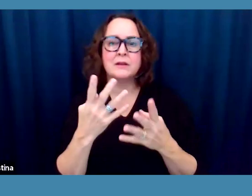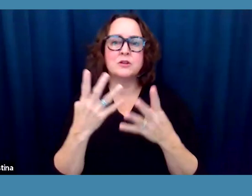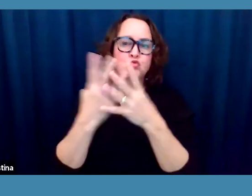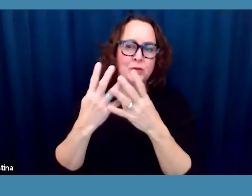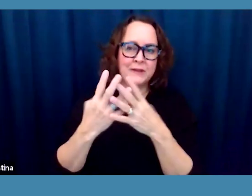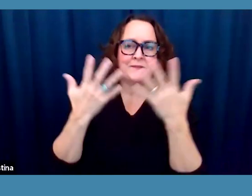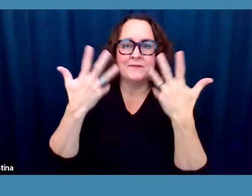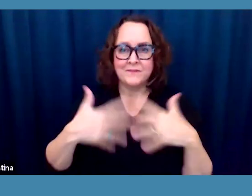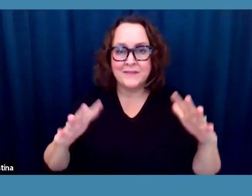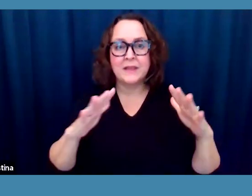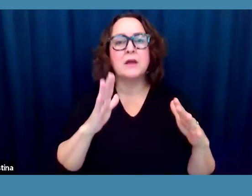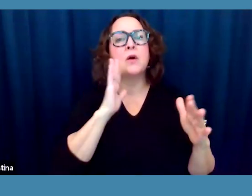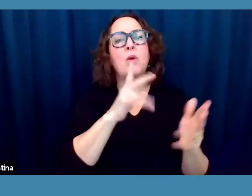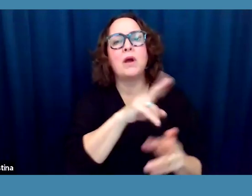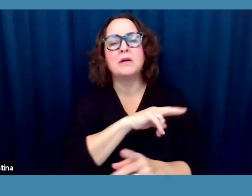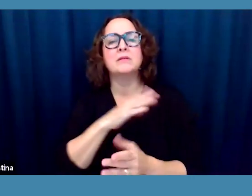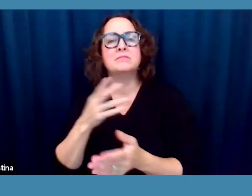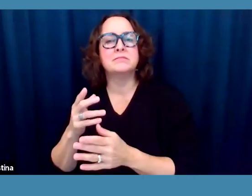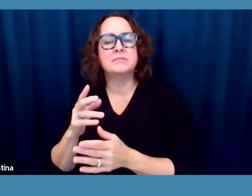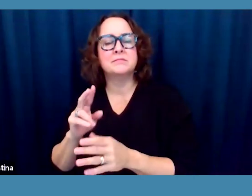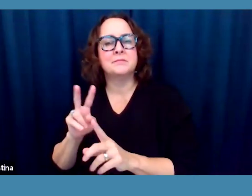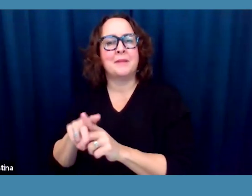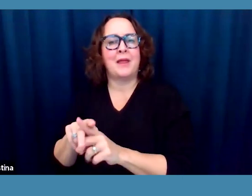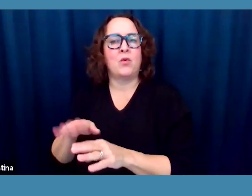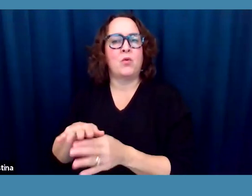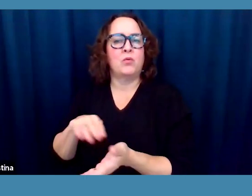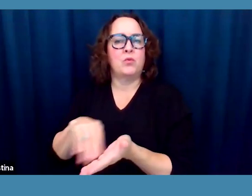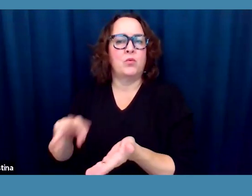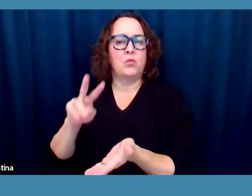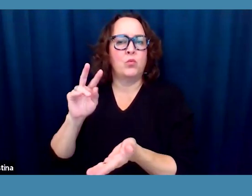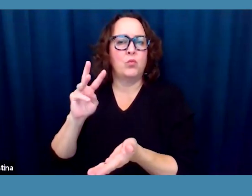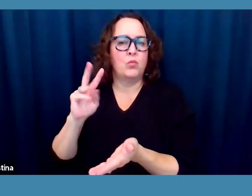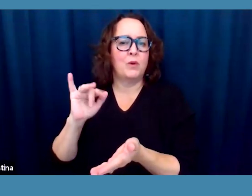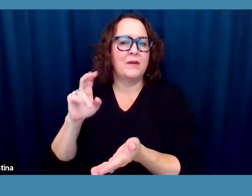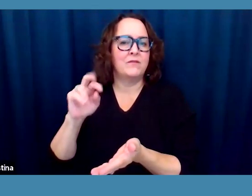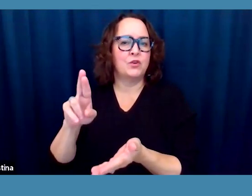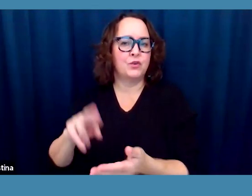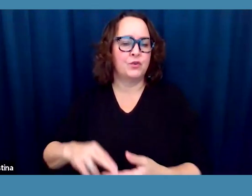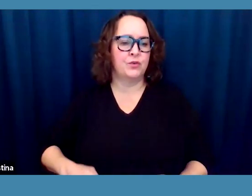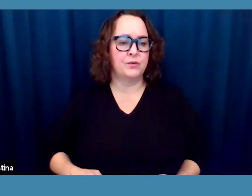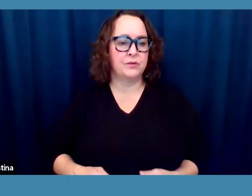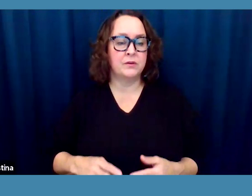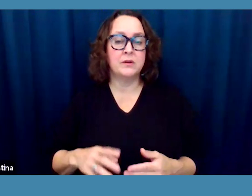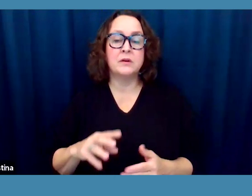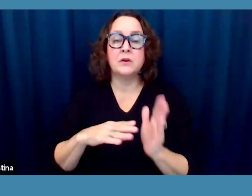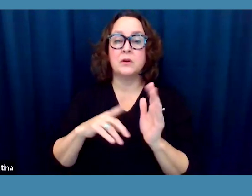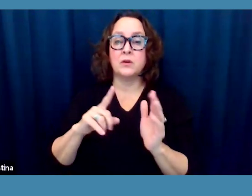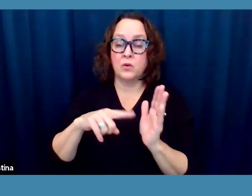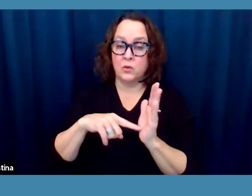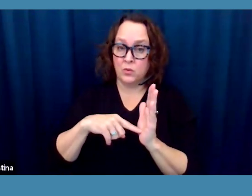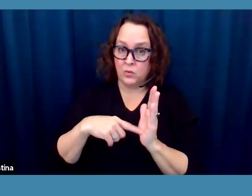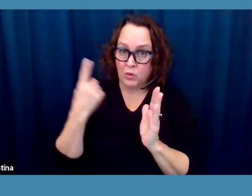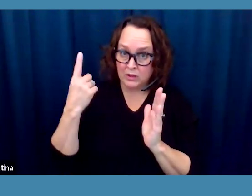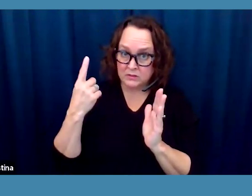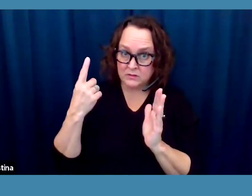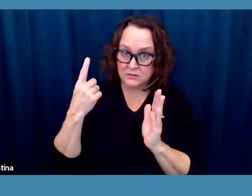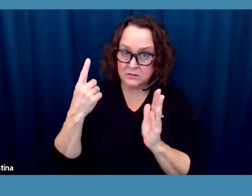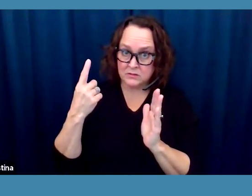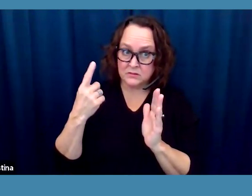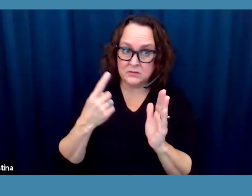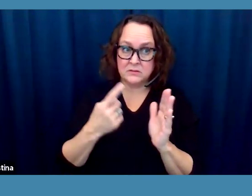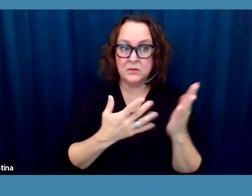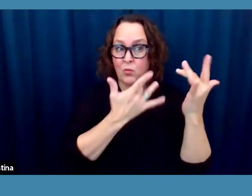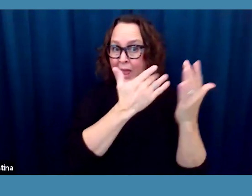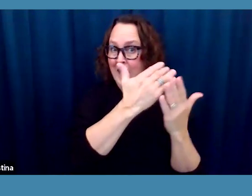to go on to the waiver. So what's going to happen? So once you're past the wait